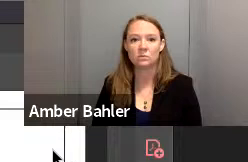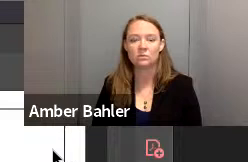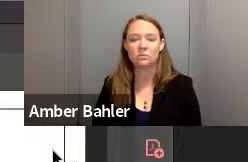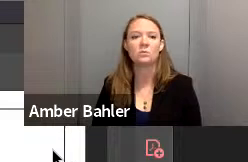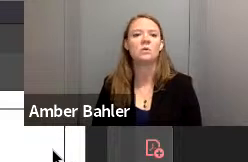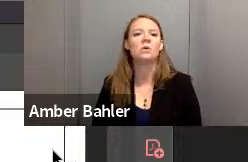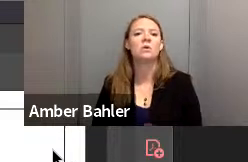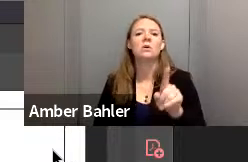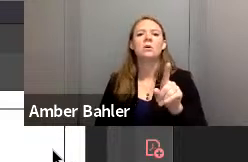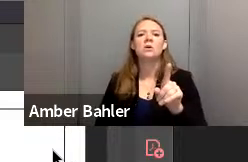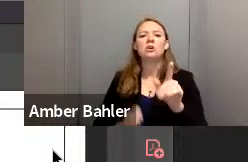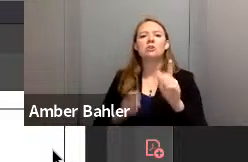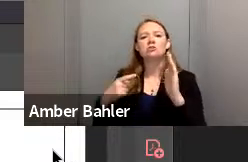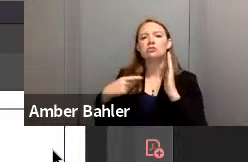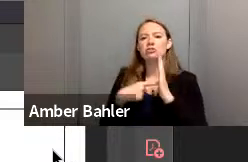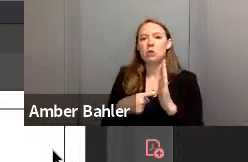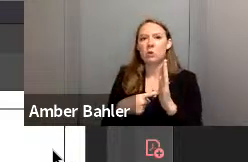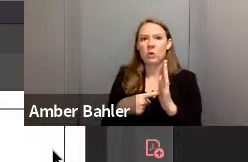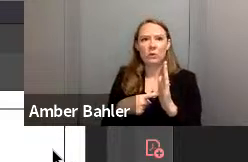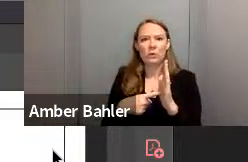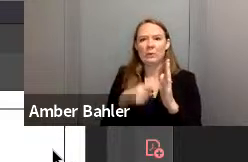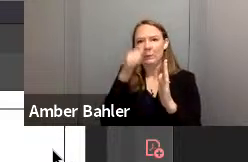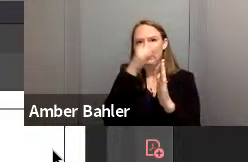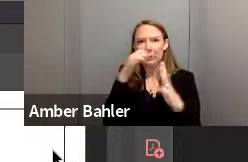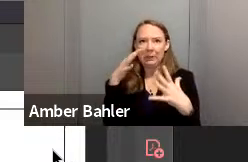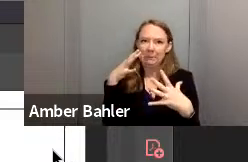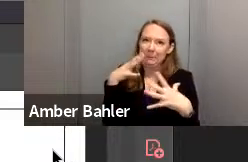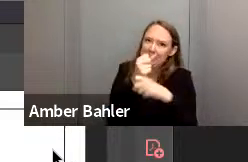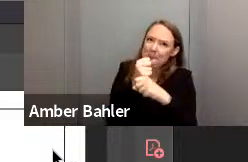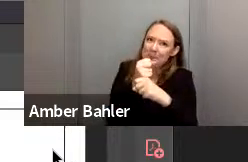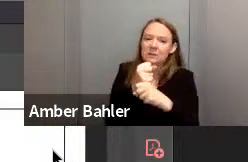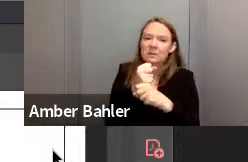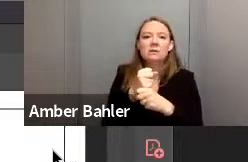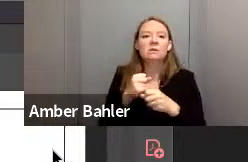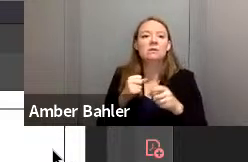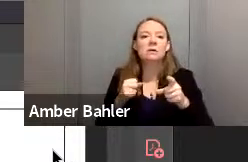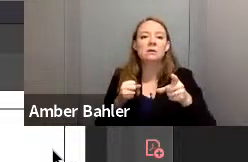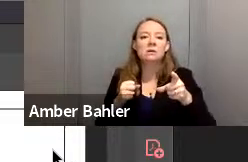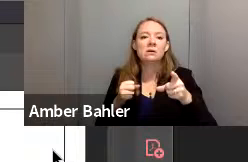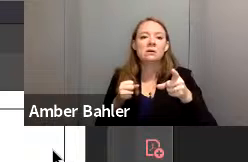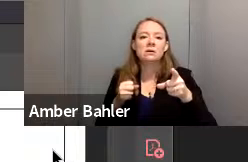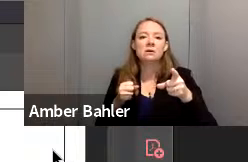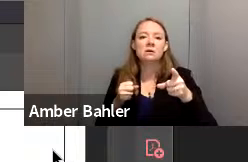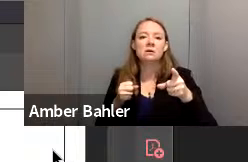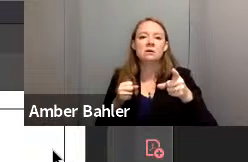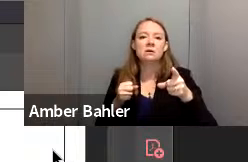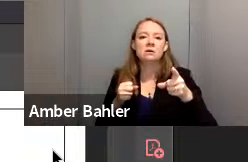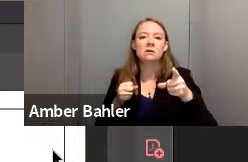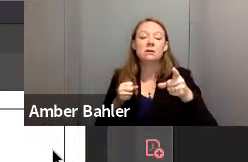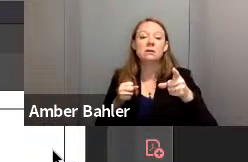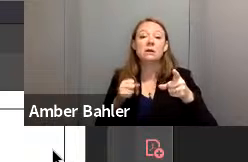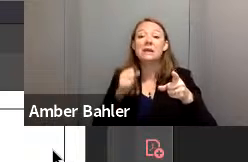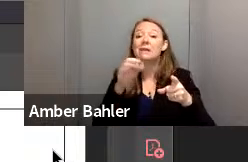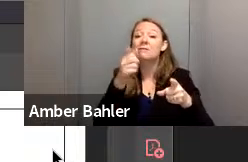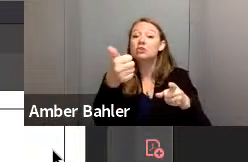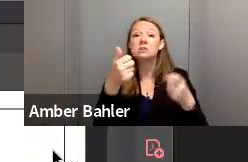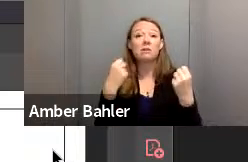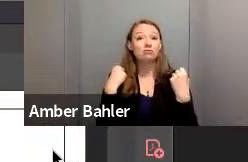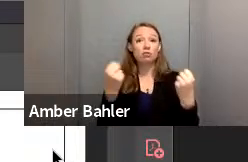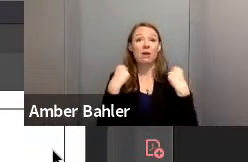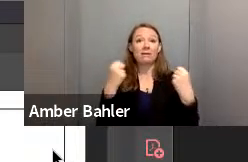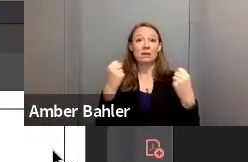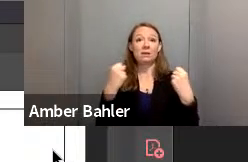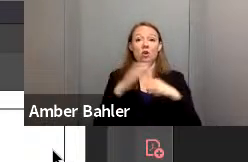Just to show you the compact nature here, as you're traveling as a motorist